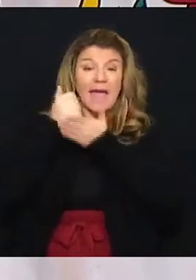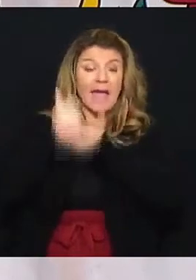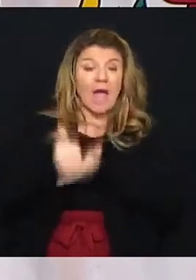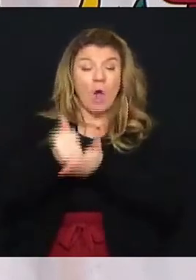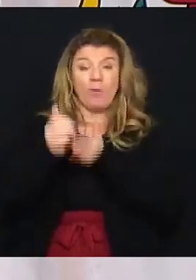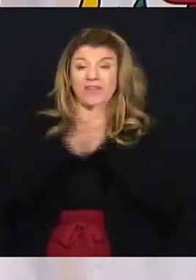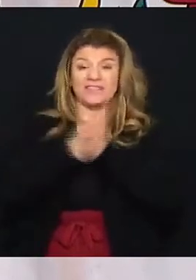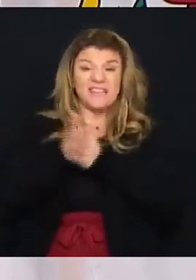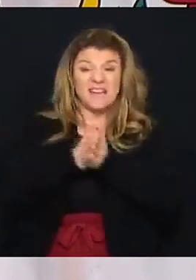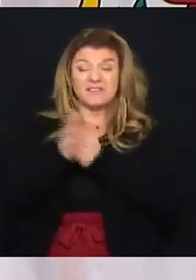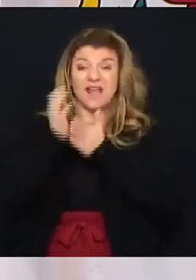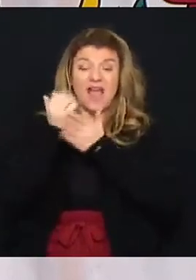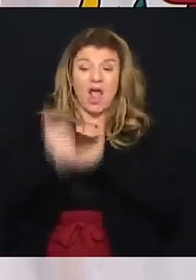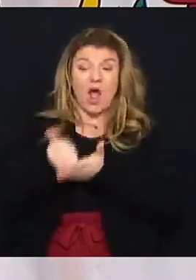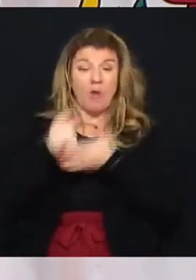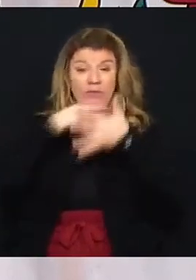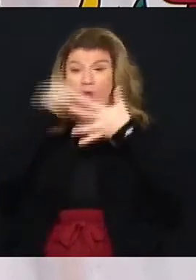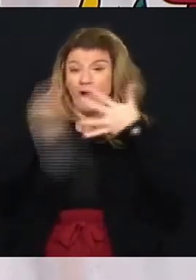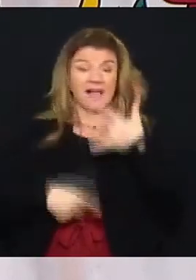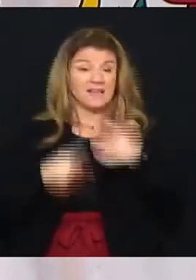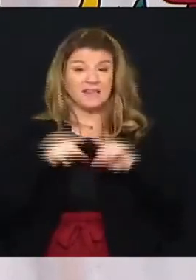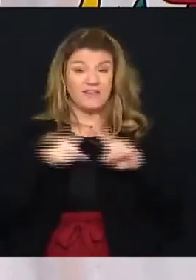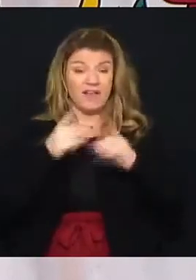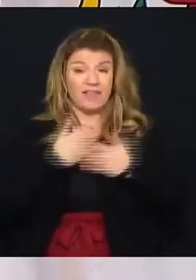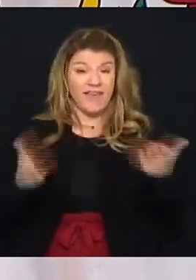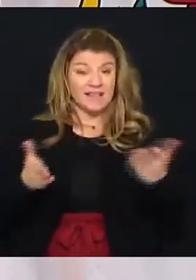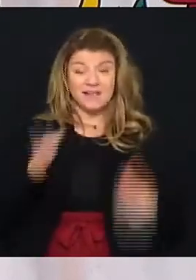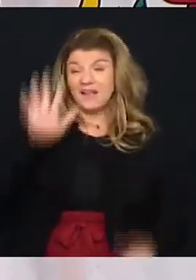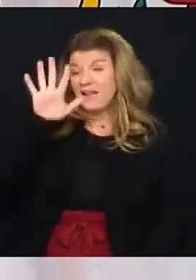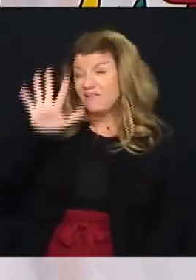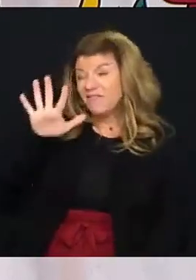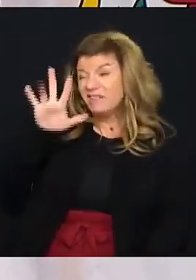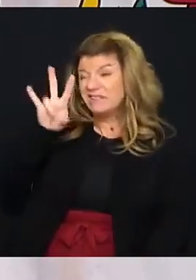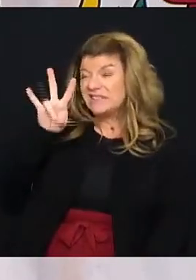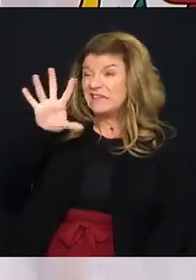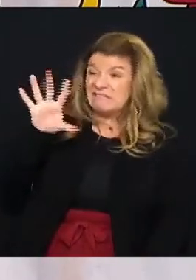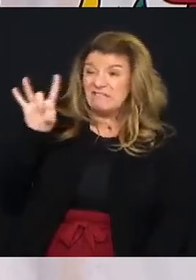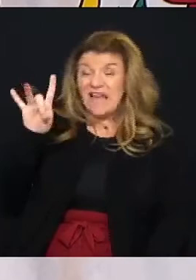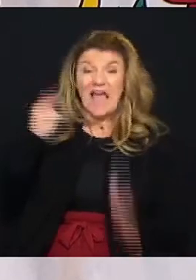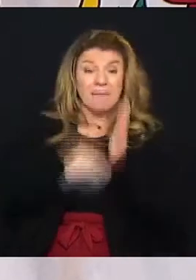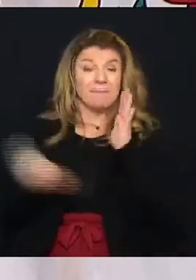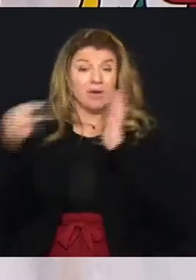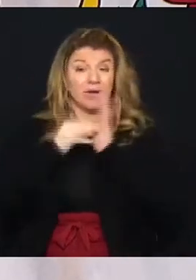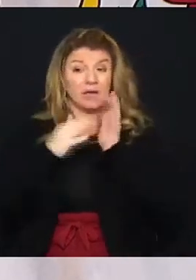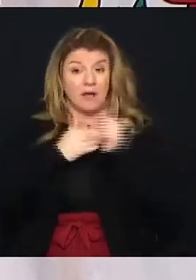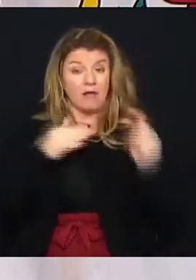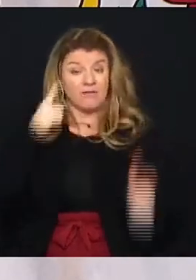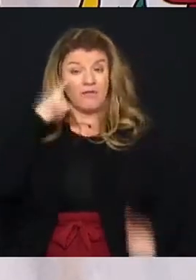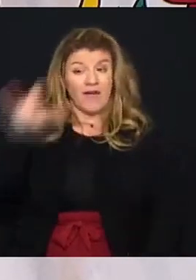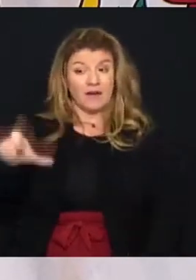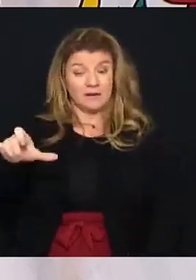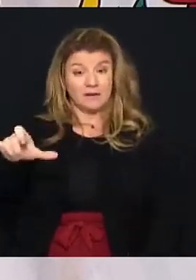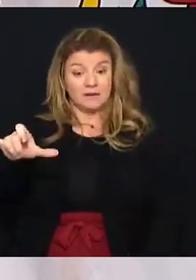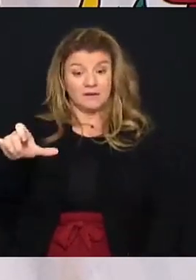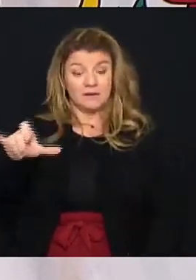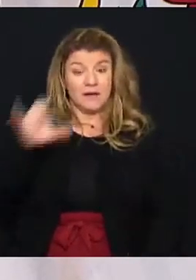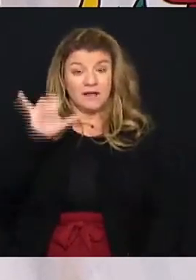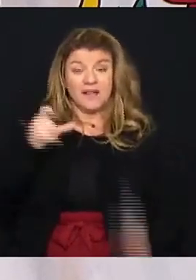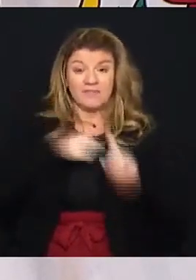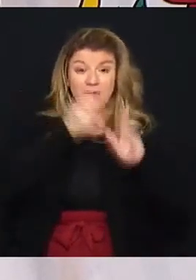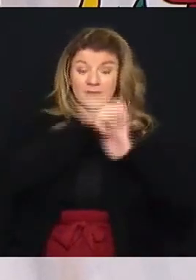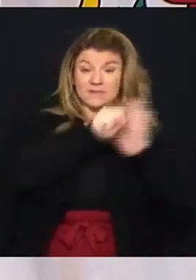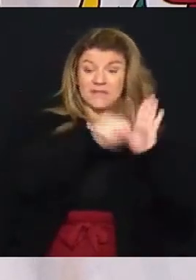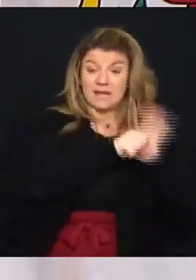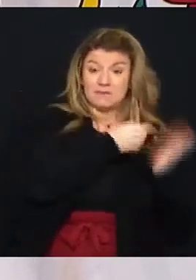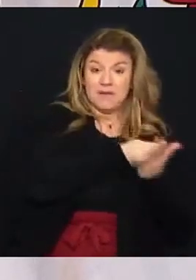incentives, help with all kinds of. We did it right off the get-go. $57 or $58 million went right to that. That came out of the state